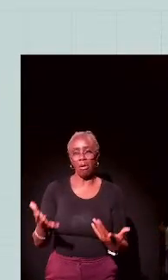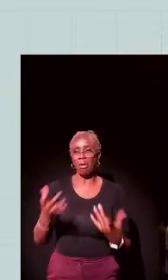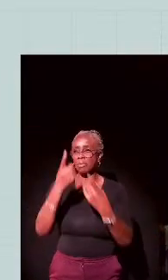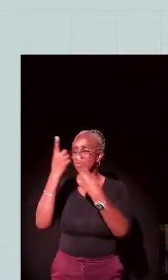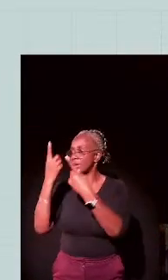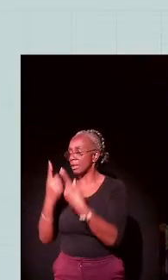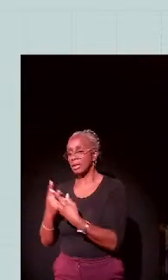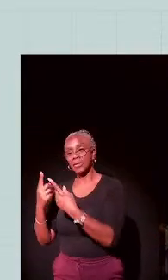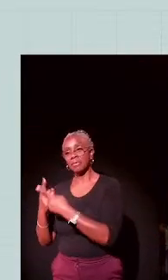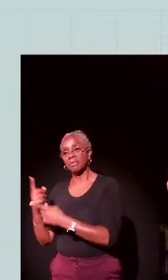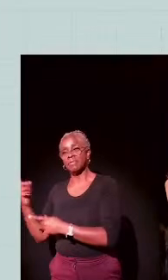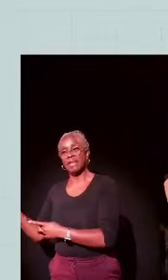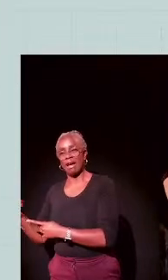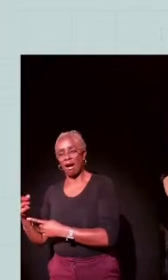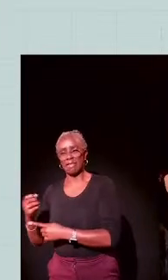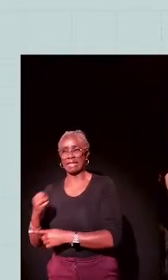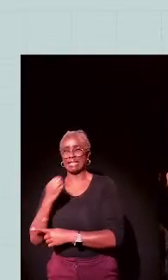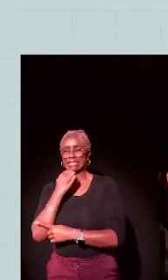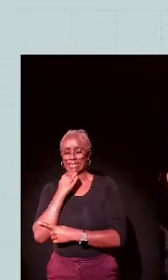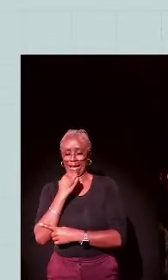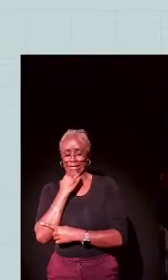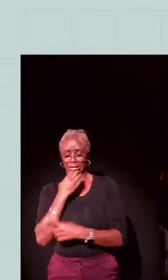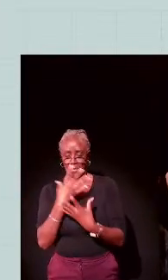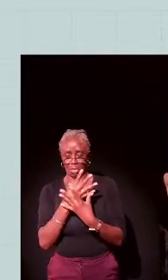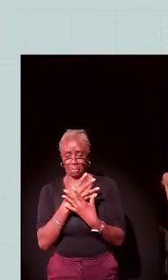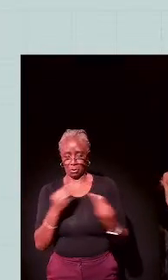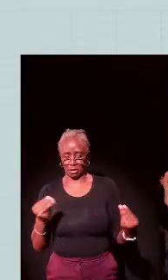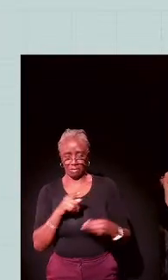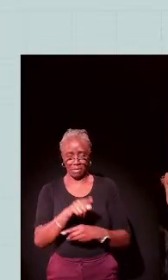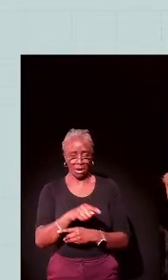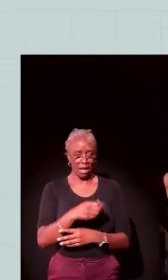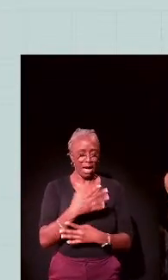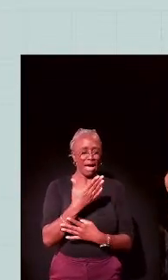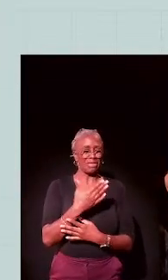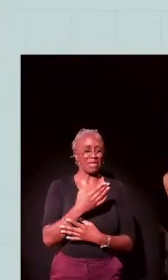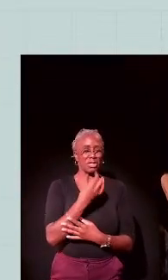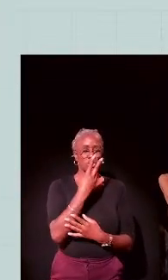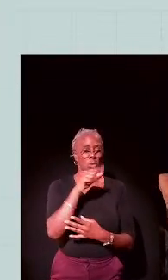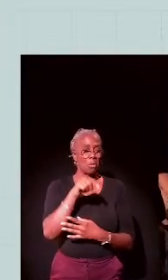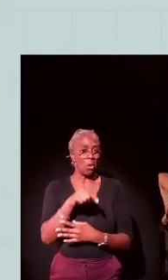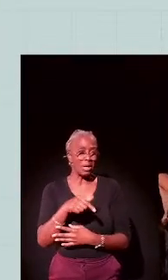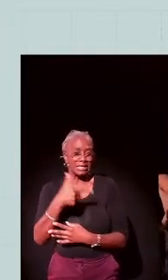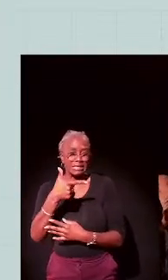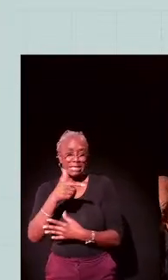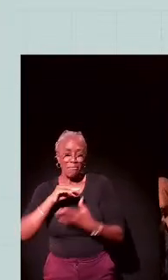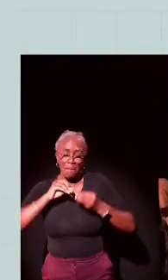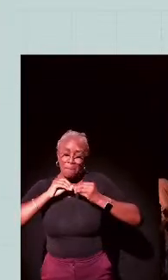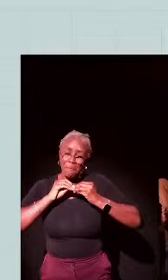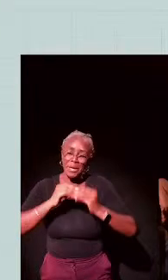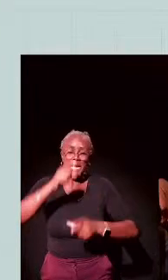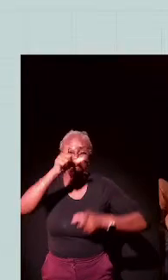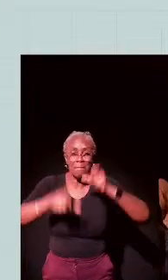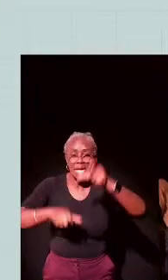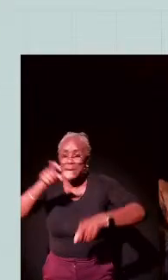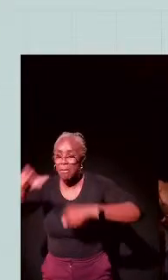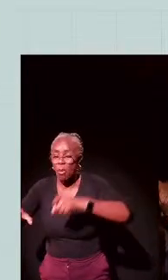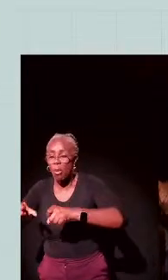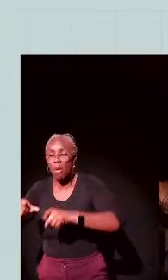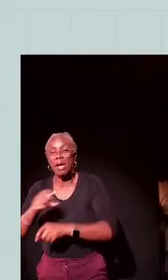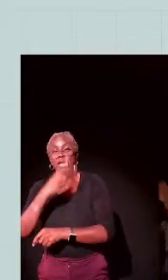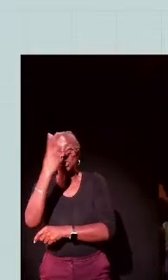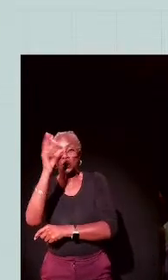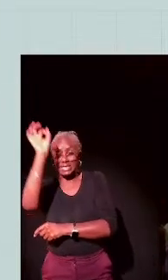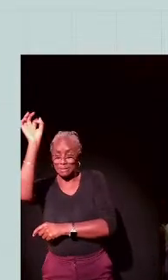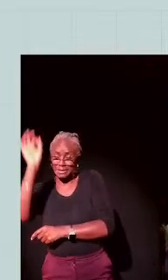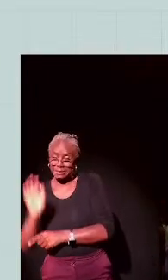stat might be a bit out of date now, but at the time it was about 2.7 billion people identified as gamers, and about 20% of